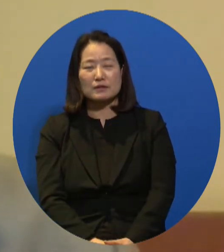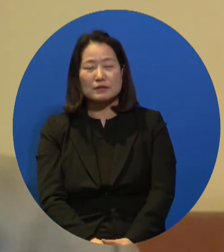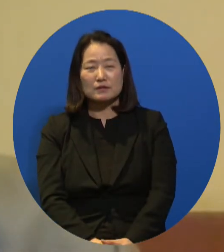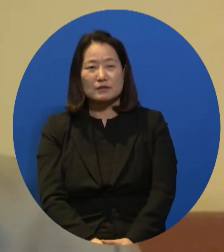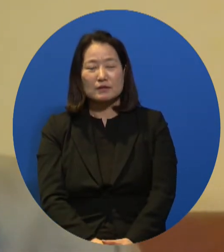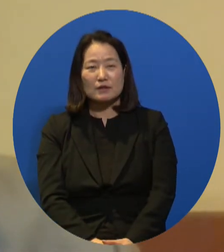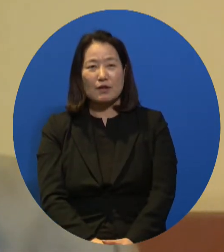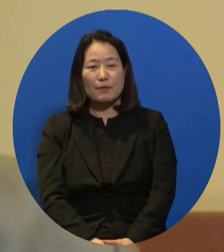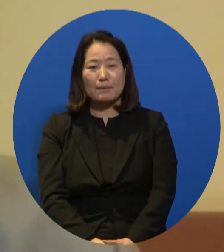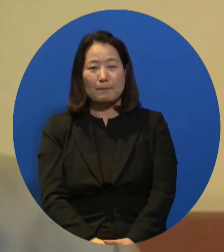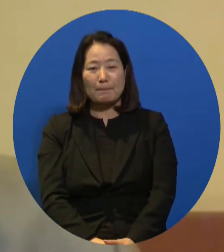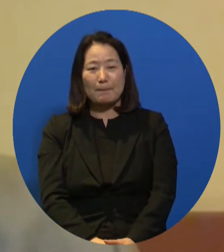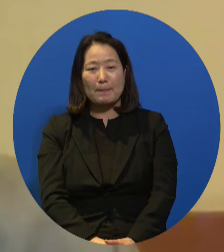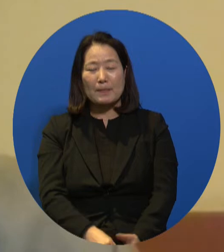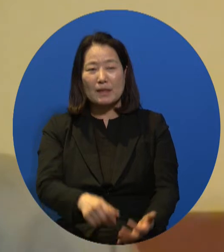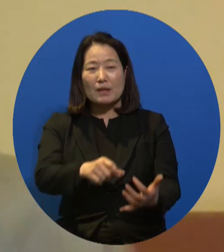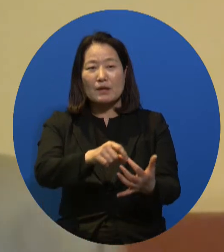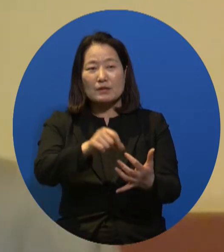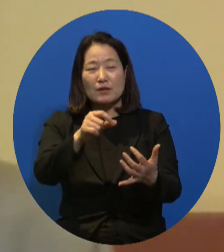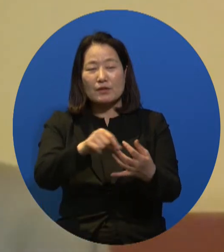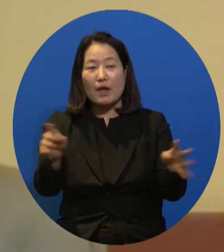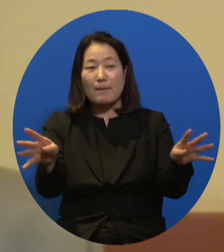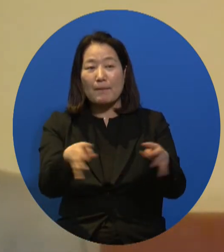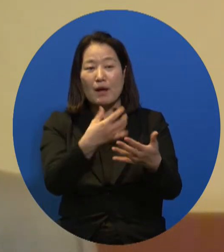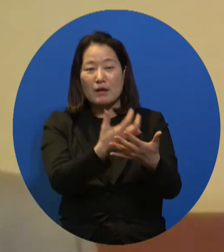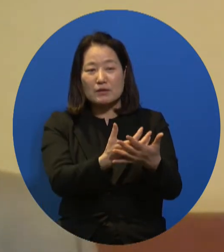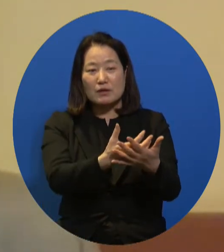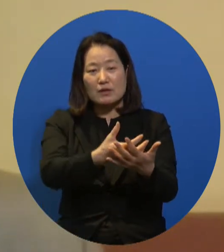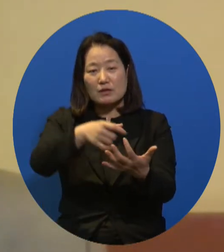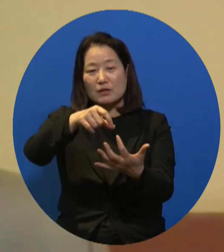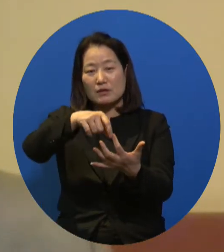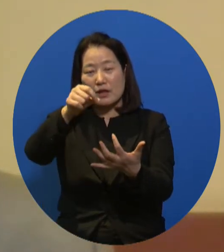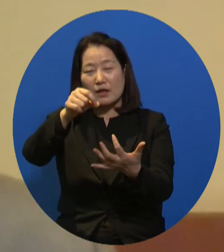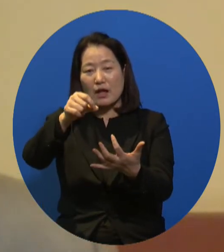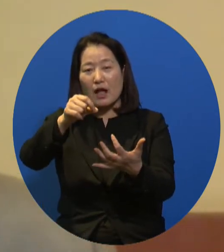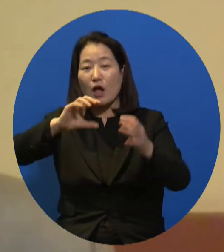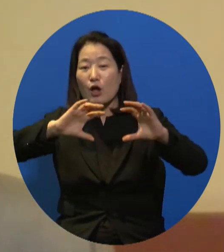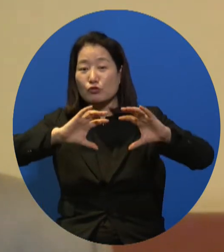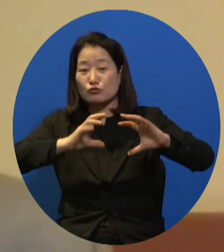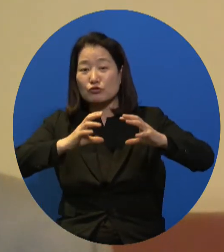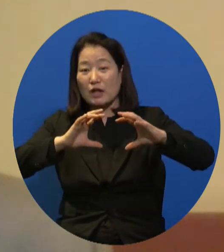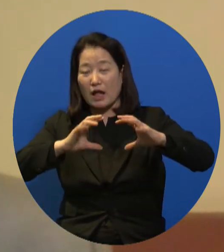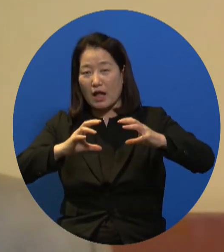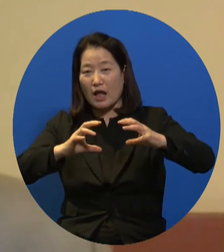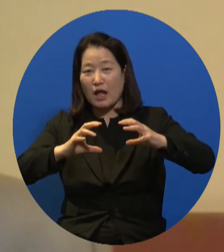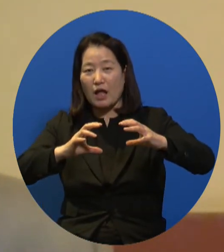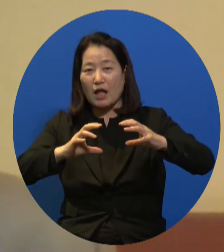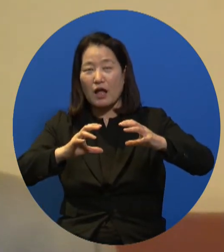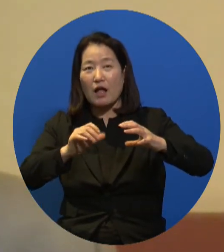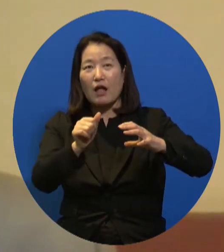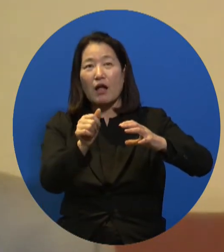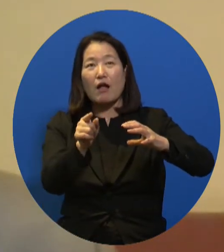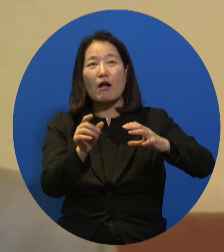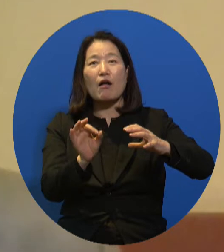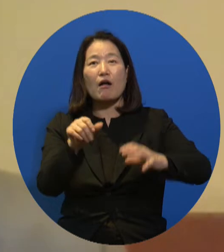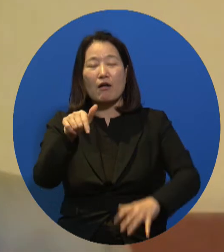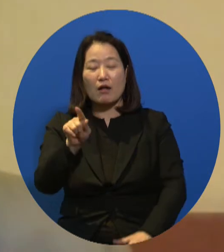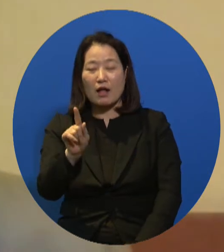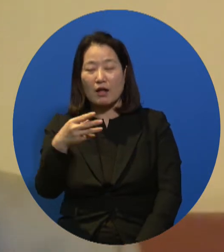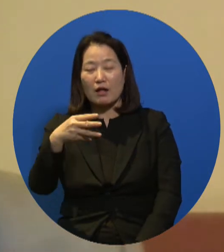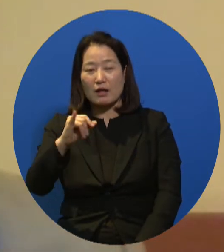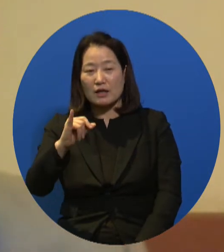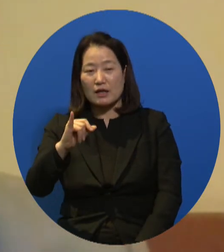requested the intervention of the CRPD committee in Hungary due to the persistently high rates of institutionalisation